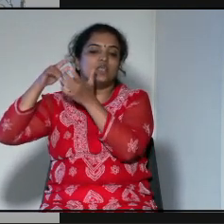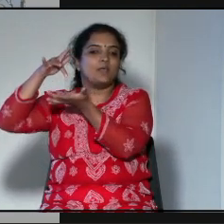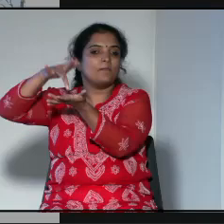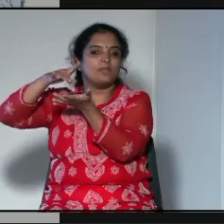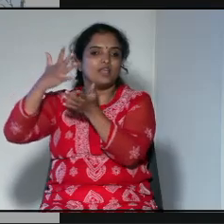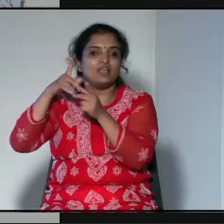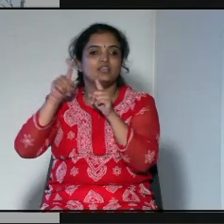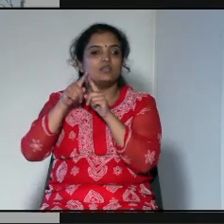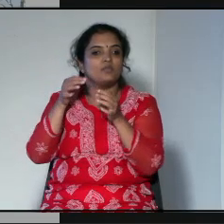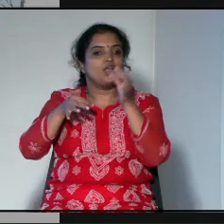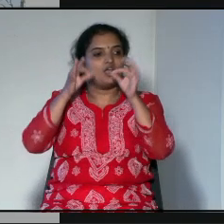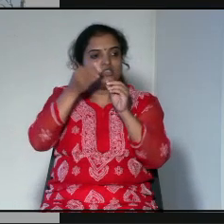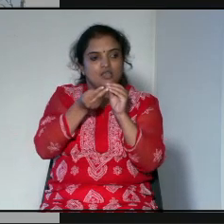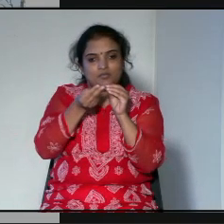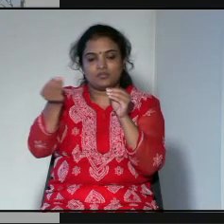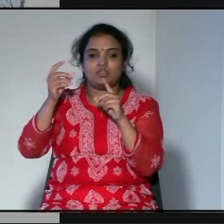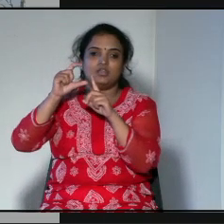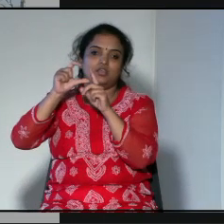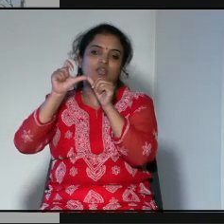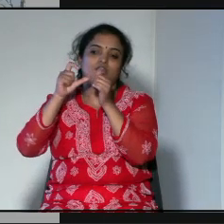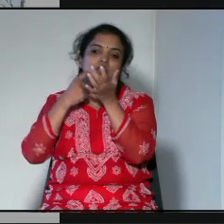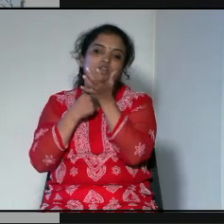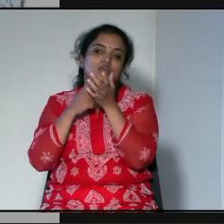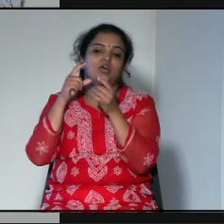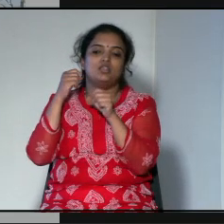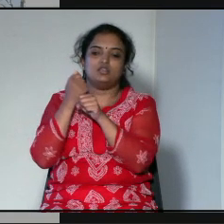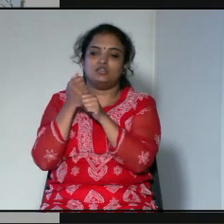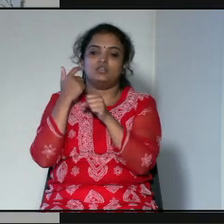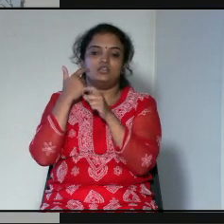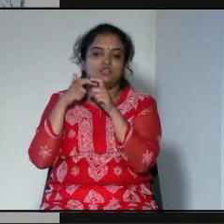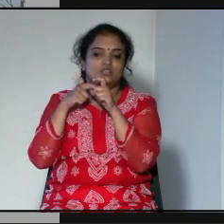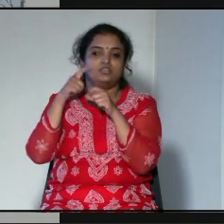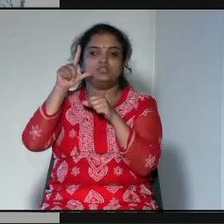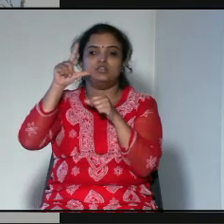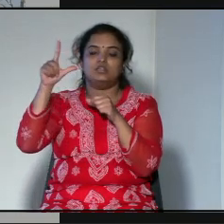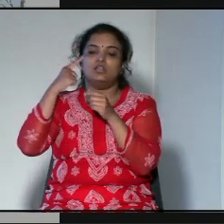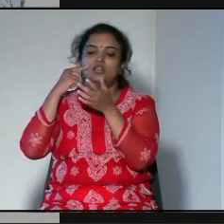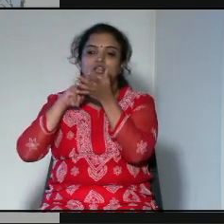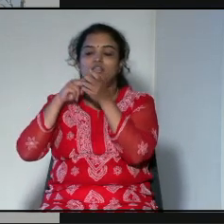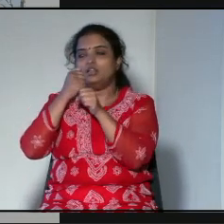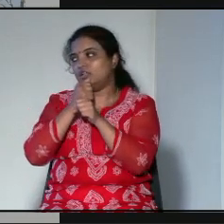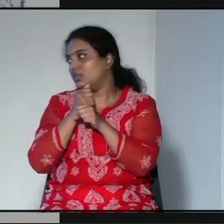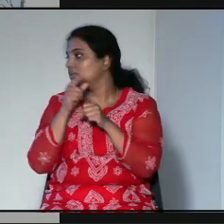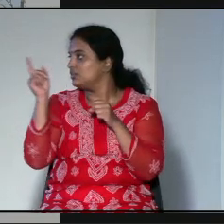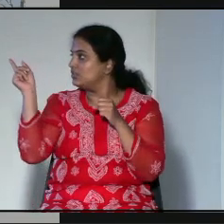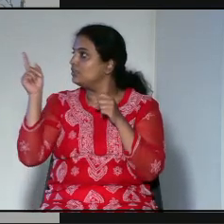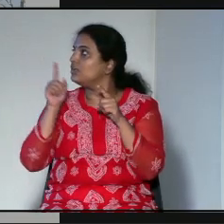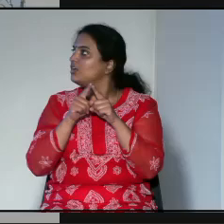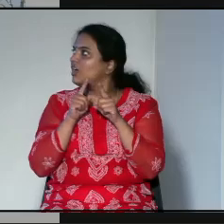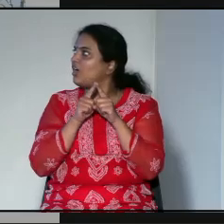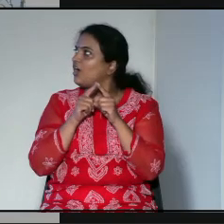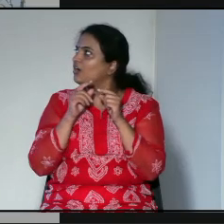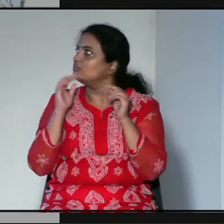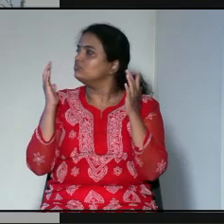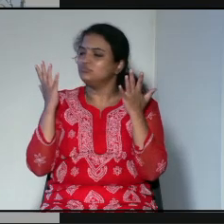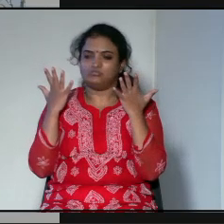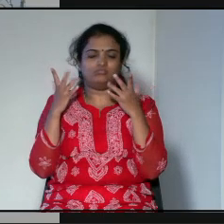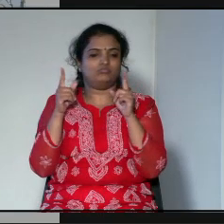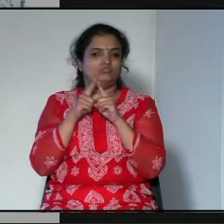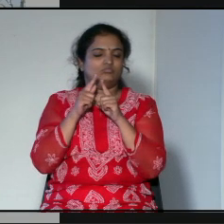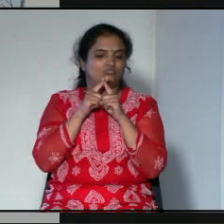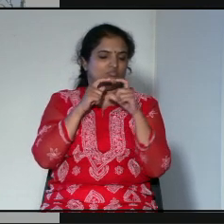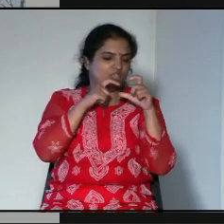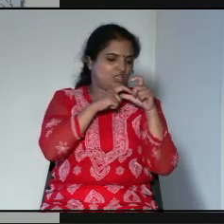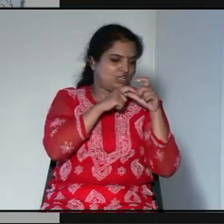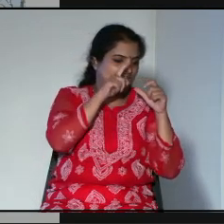Left in paths by his maker, made and remade by many hands, transported over time from Elachi to Bhawanipur, then